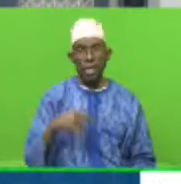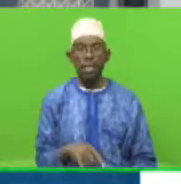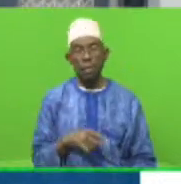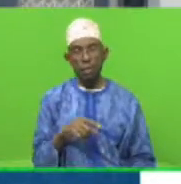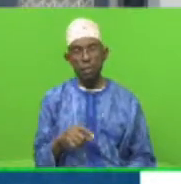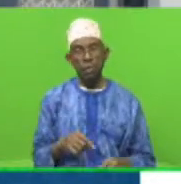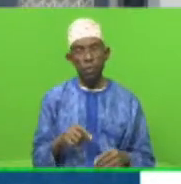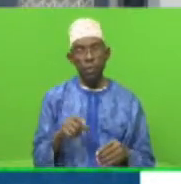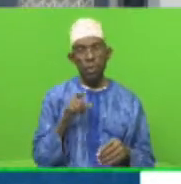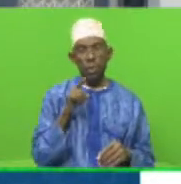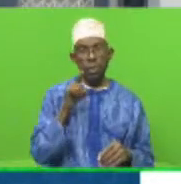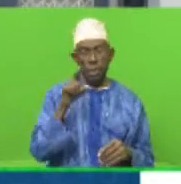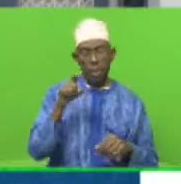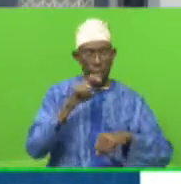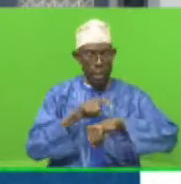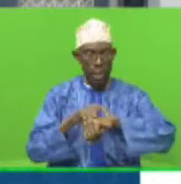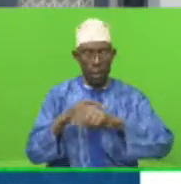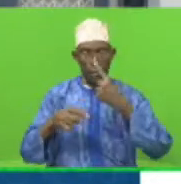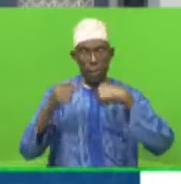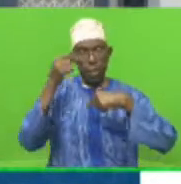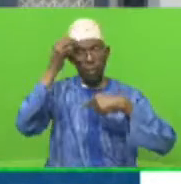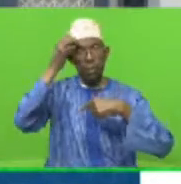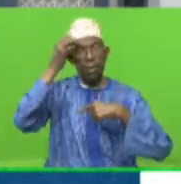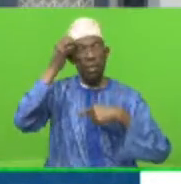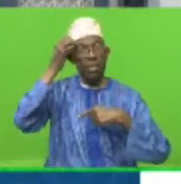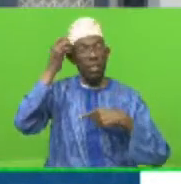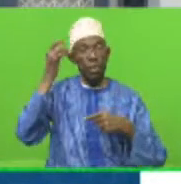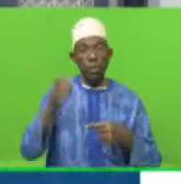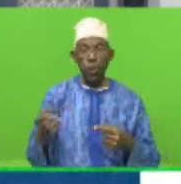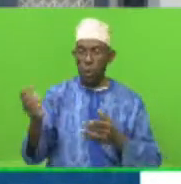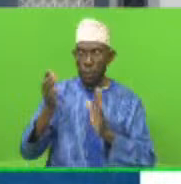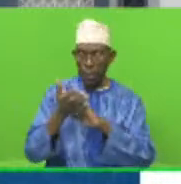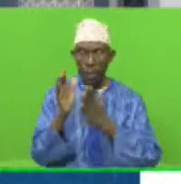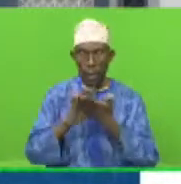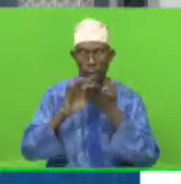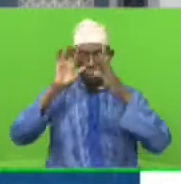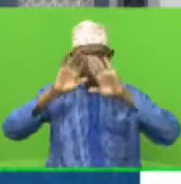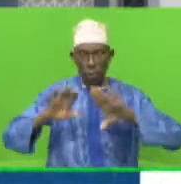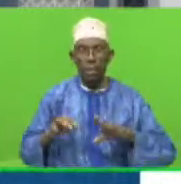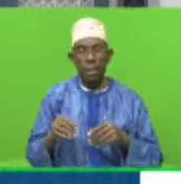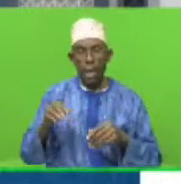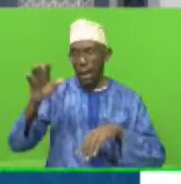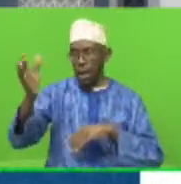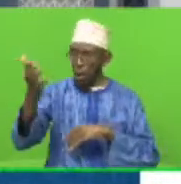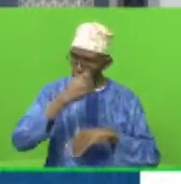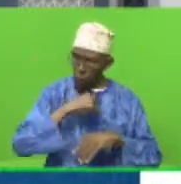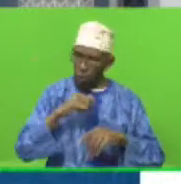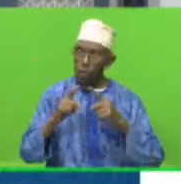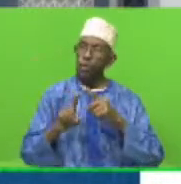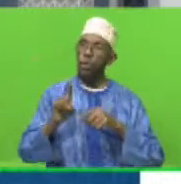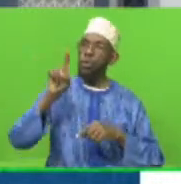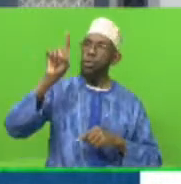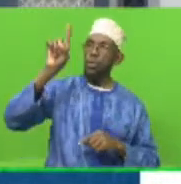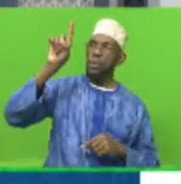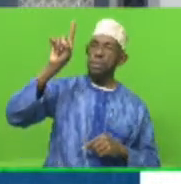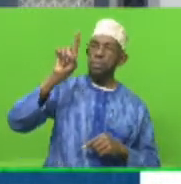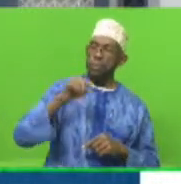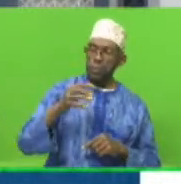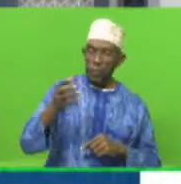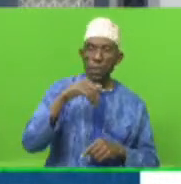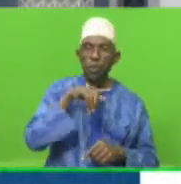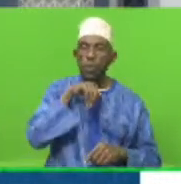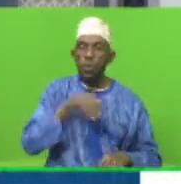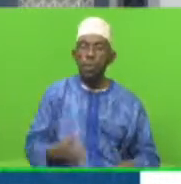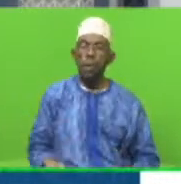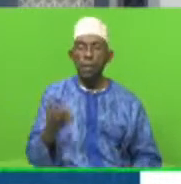laka, hasn't time come that you embrace Islam? Ad'uka ila Allah azza wa jal wa